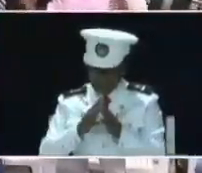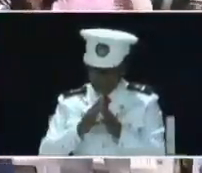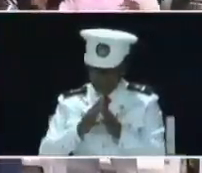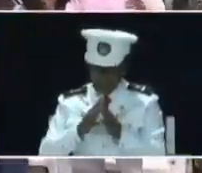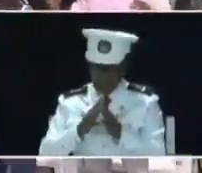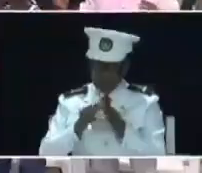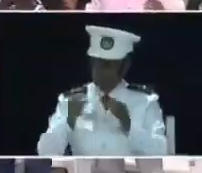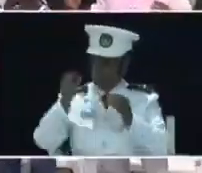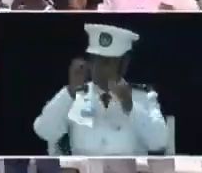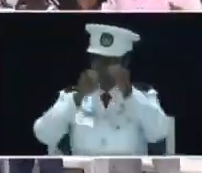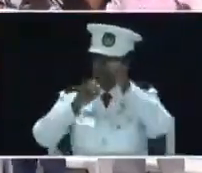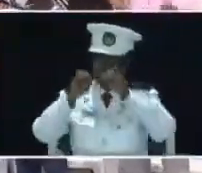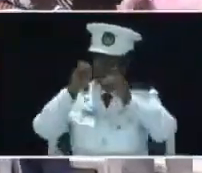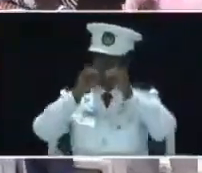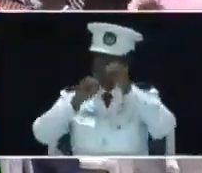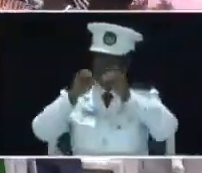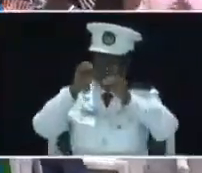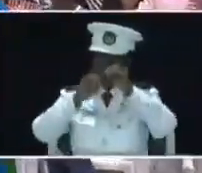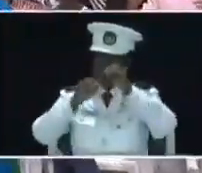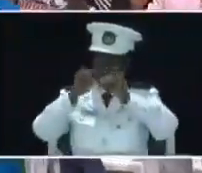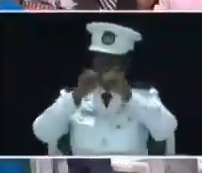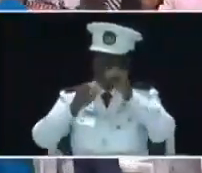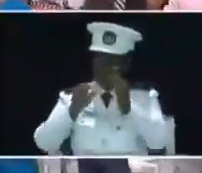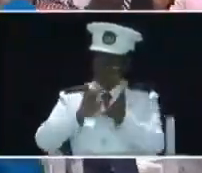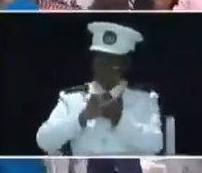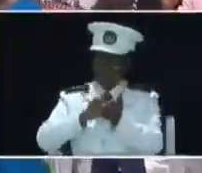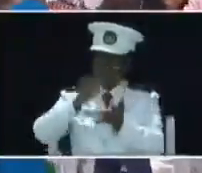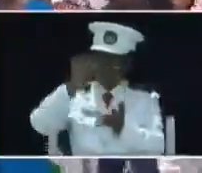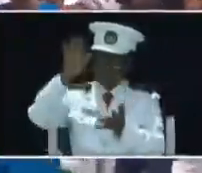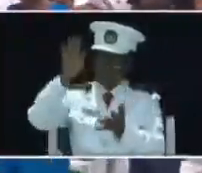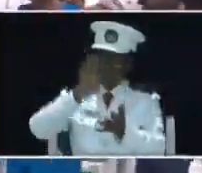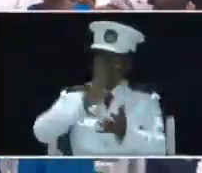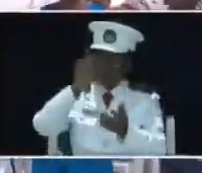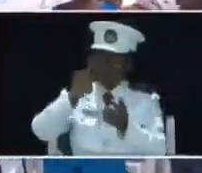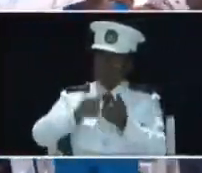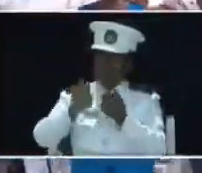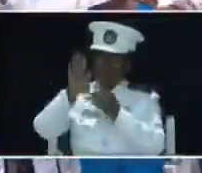Oh, glory be to your body.